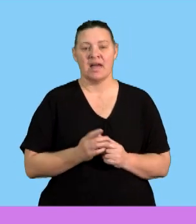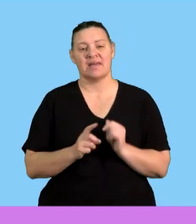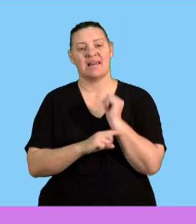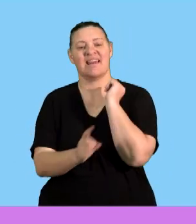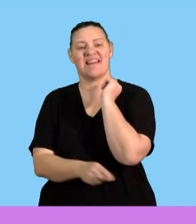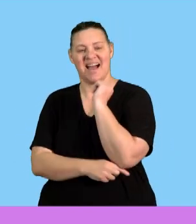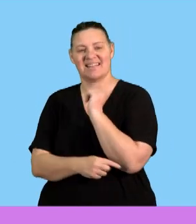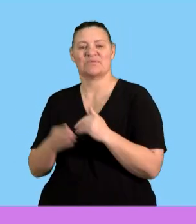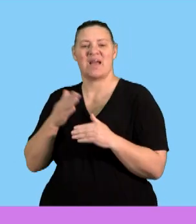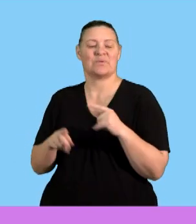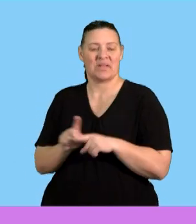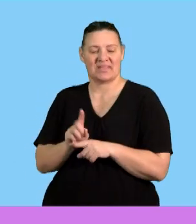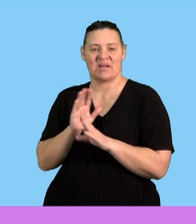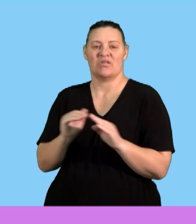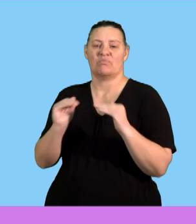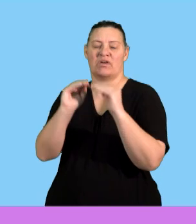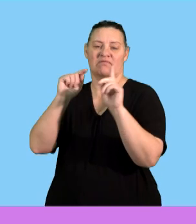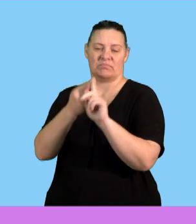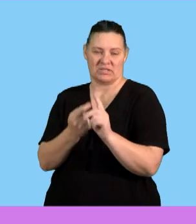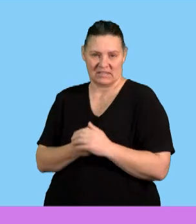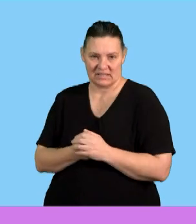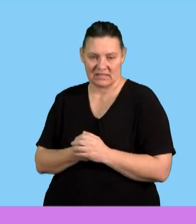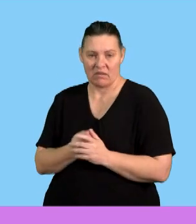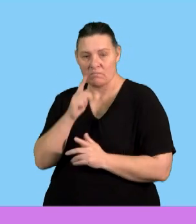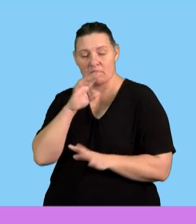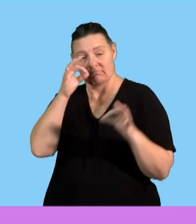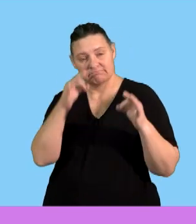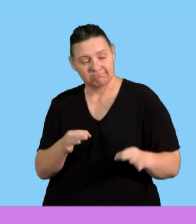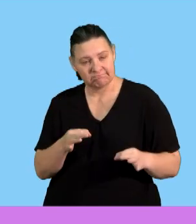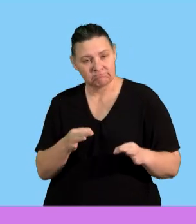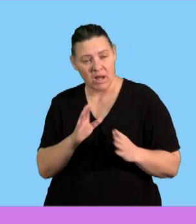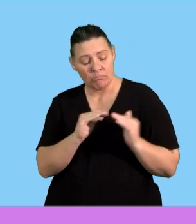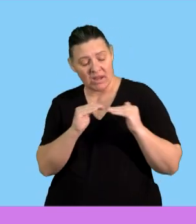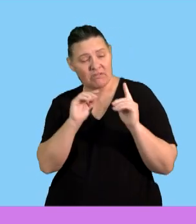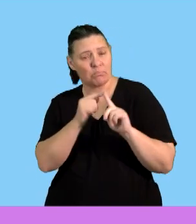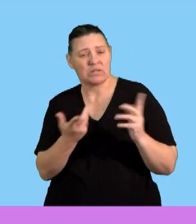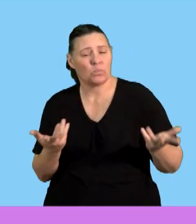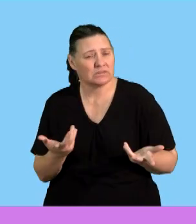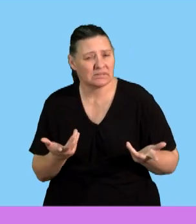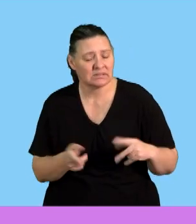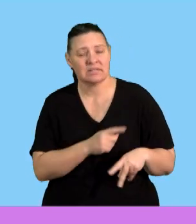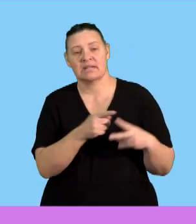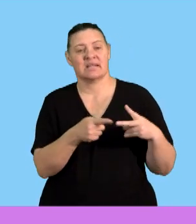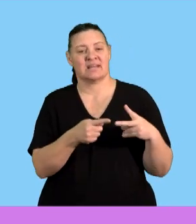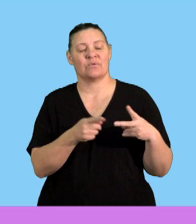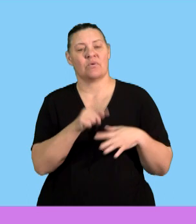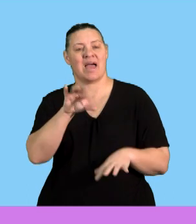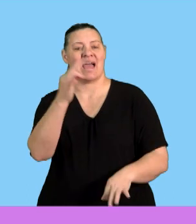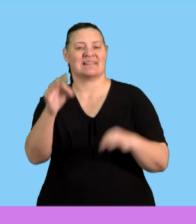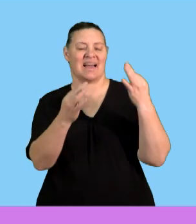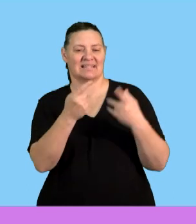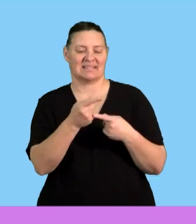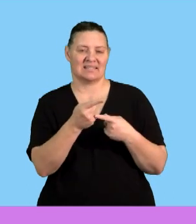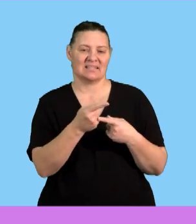ended up with the break-even point, where we determined the break-even point and also analyzed